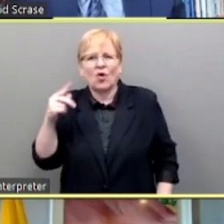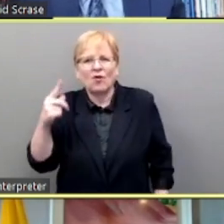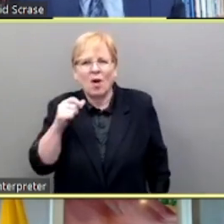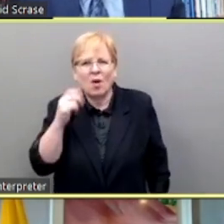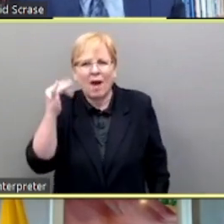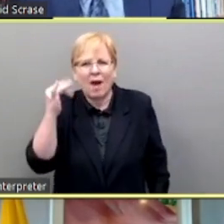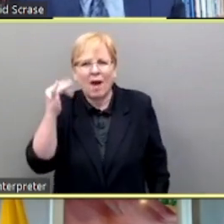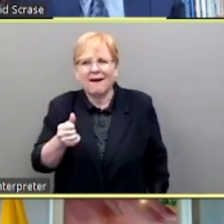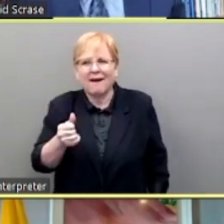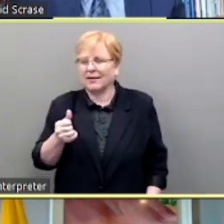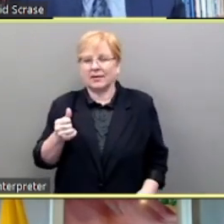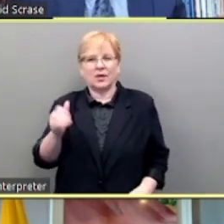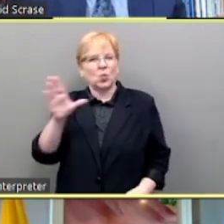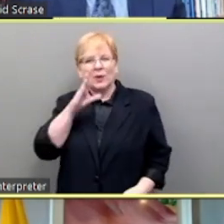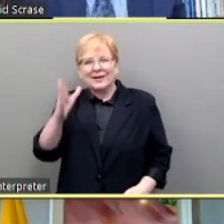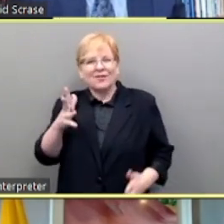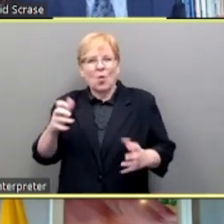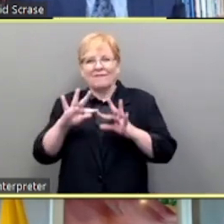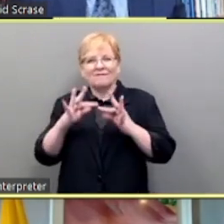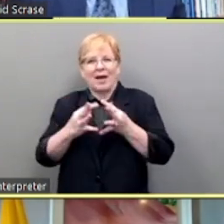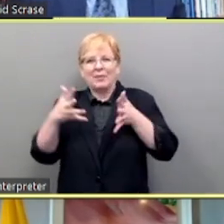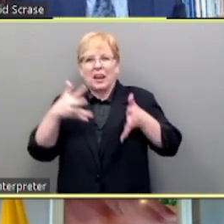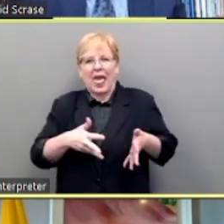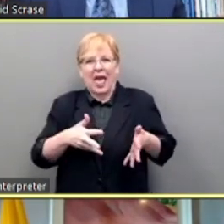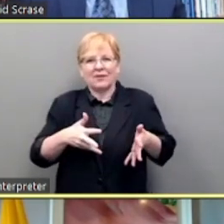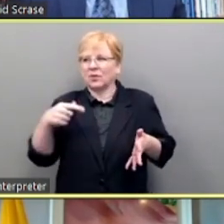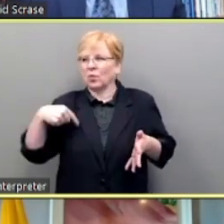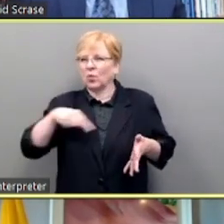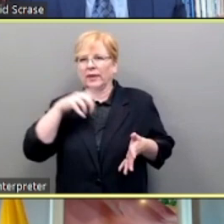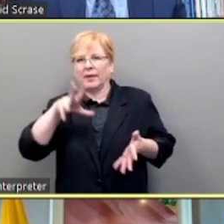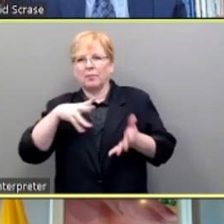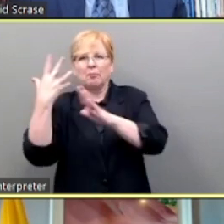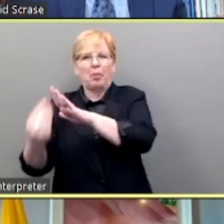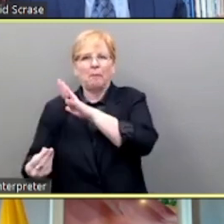have that kind of regret. Next slide, please.